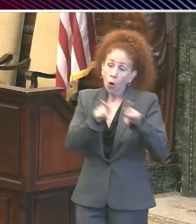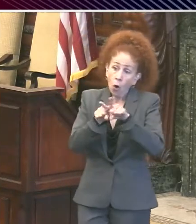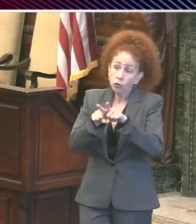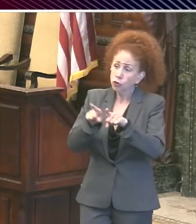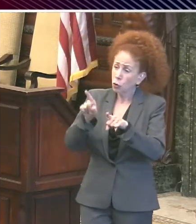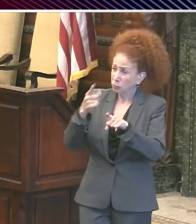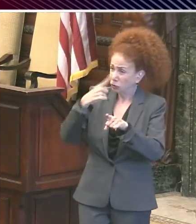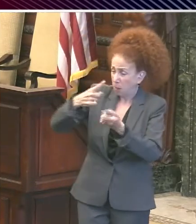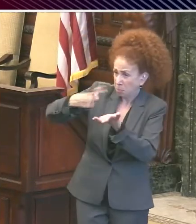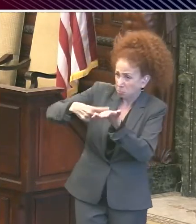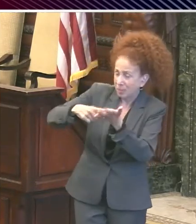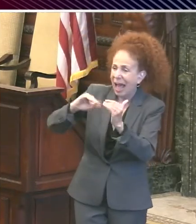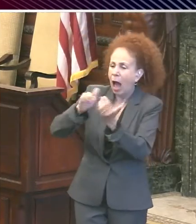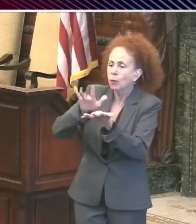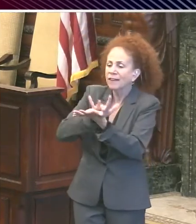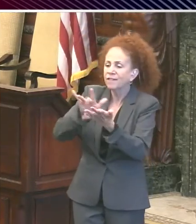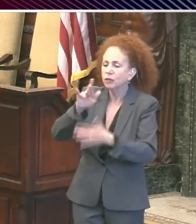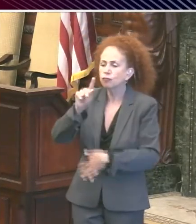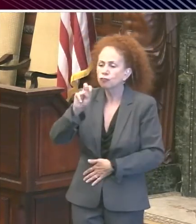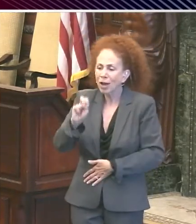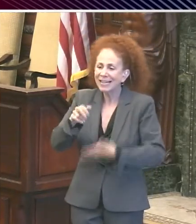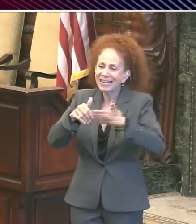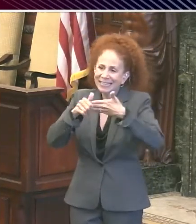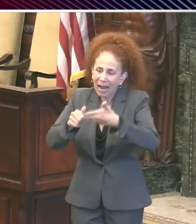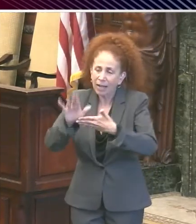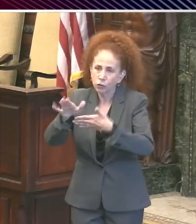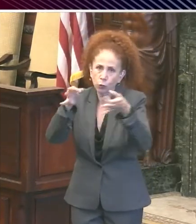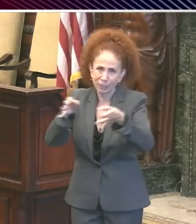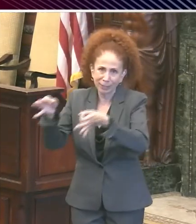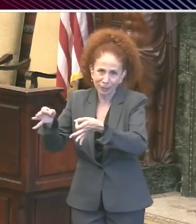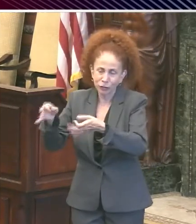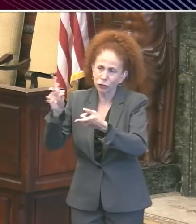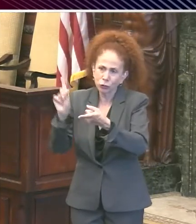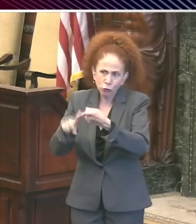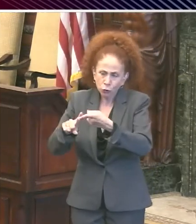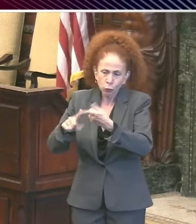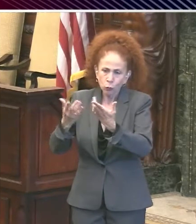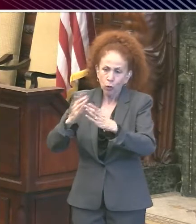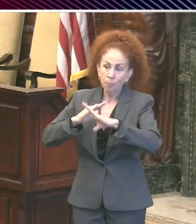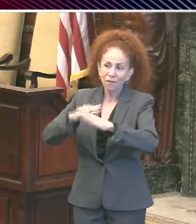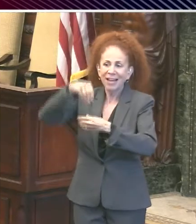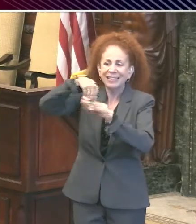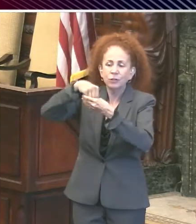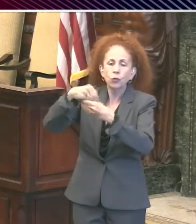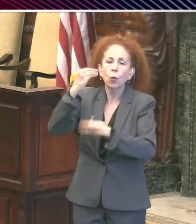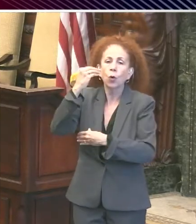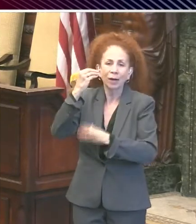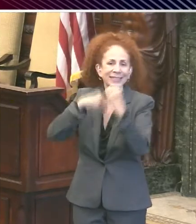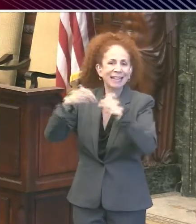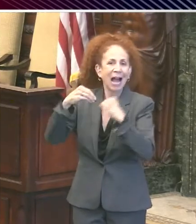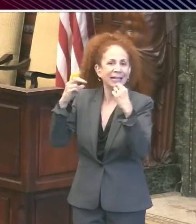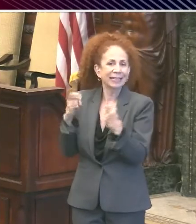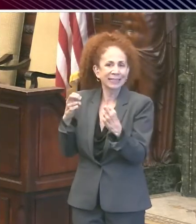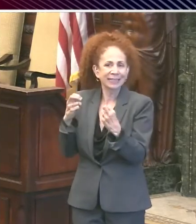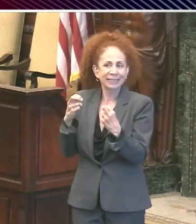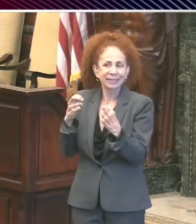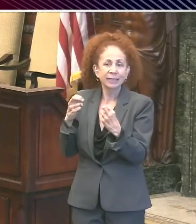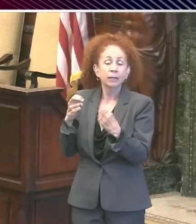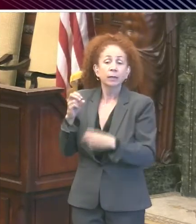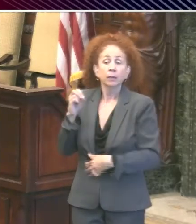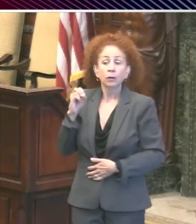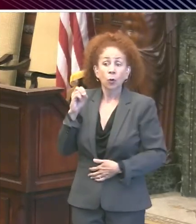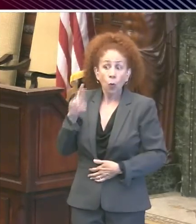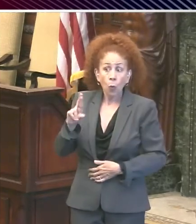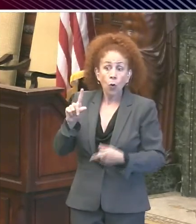talk just a little bit about how infection rate guides your decisions to prevent indoor dining, potentially expand some